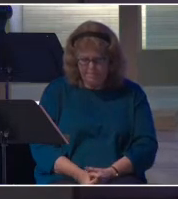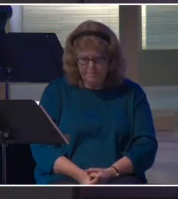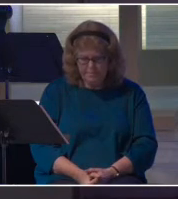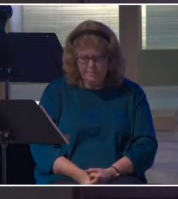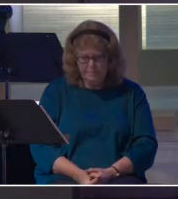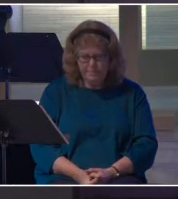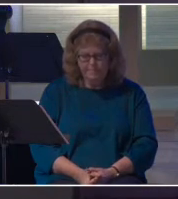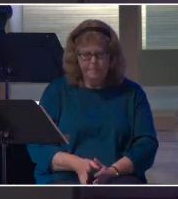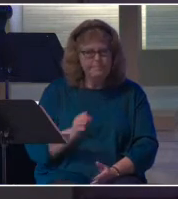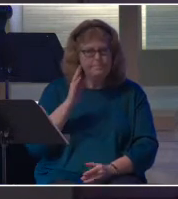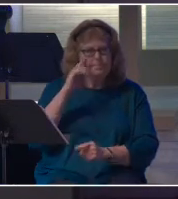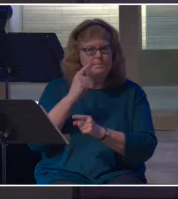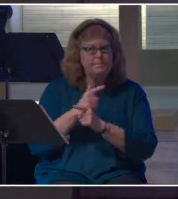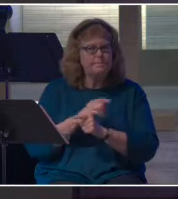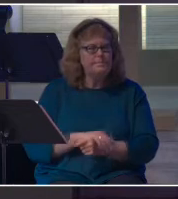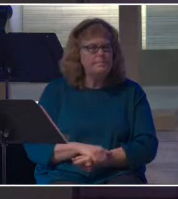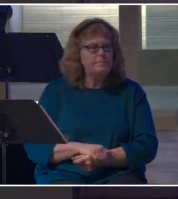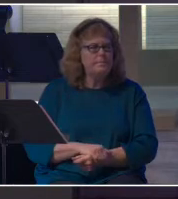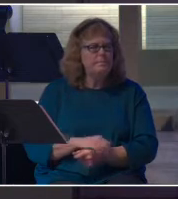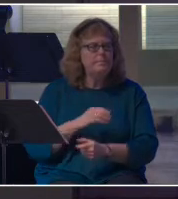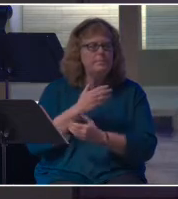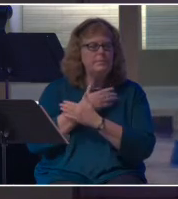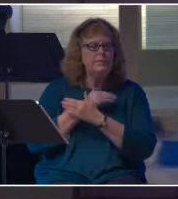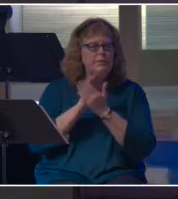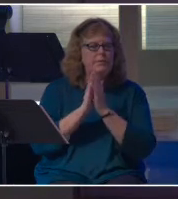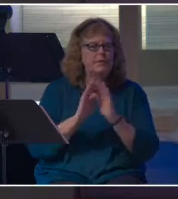Thank you, brother. Shabbat shalom.